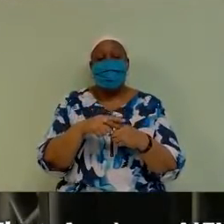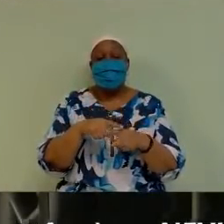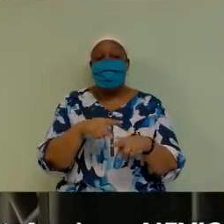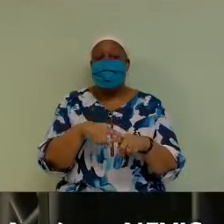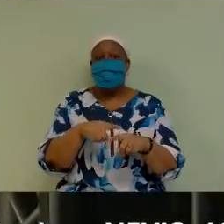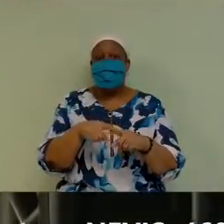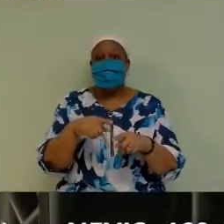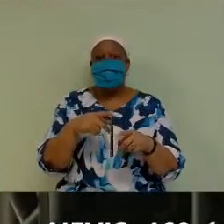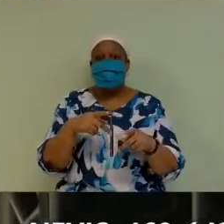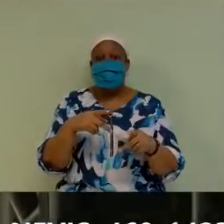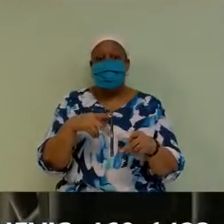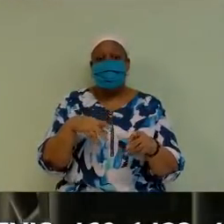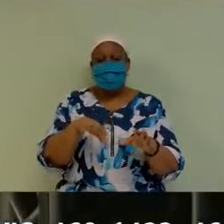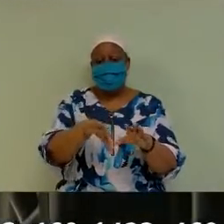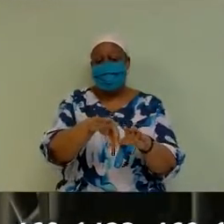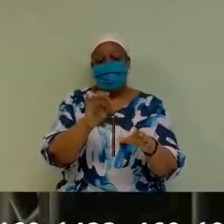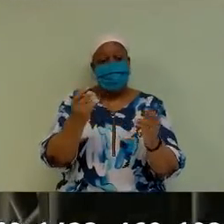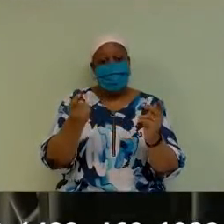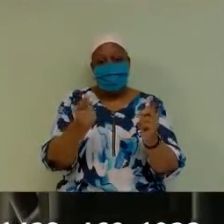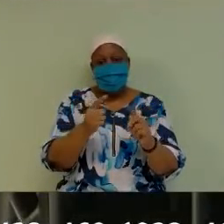cannot be erased.